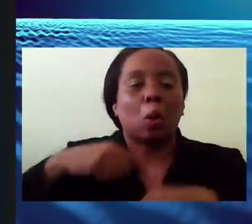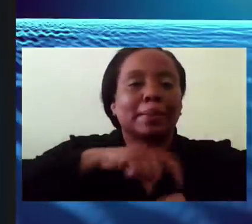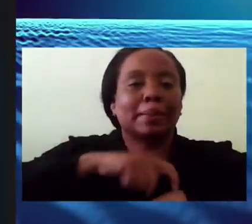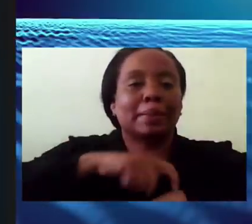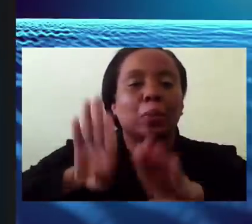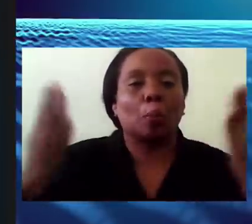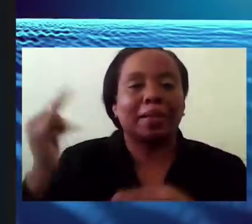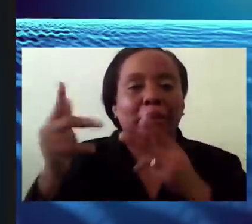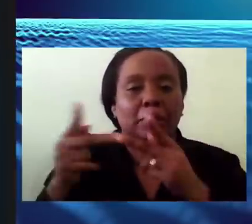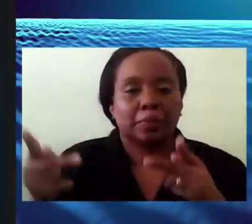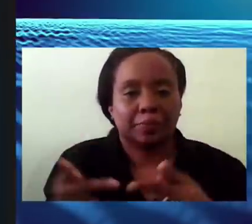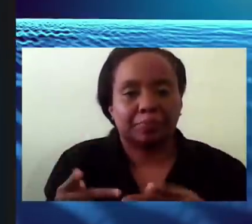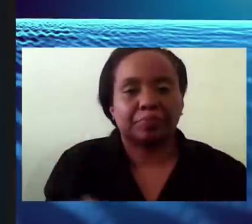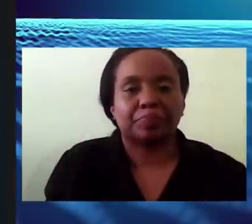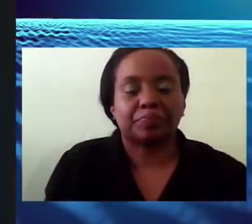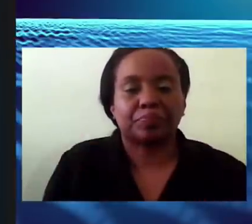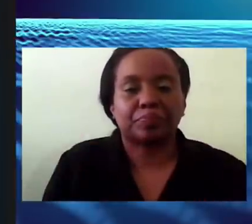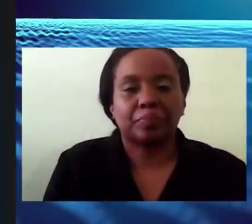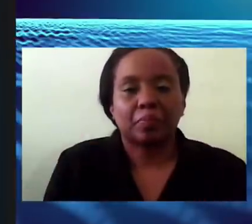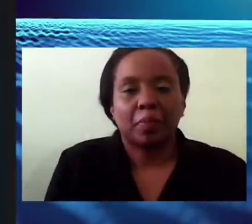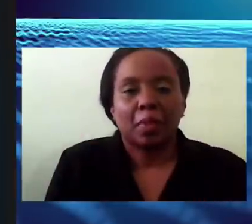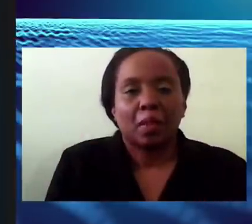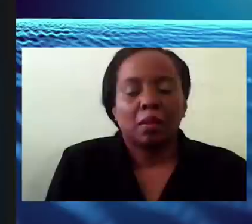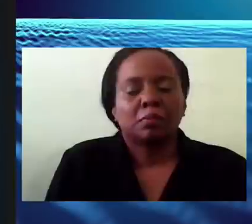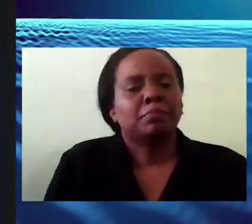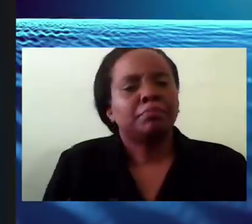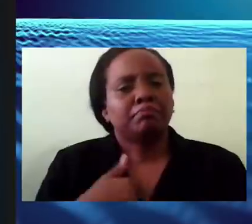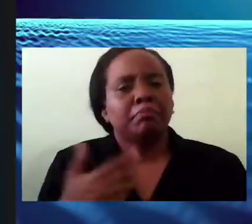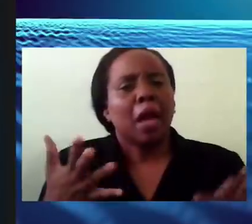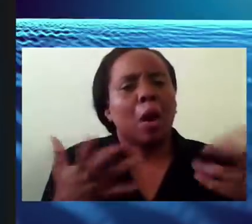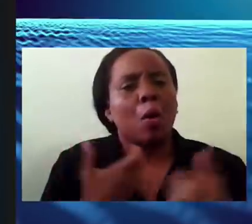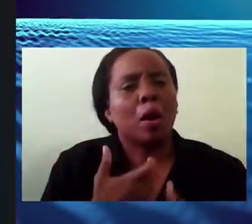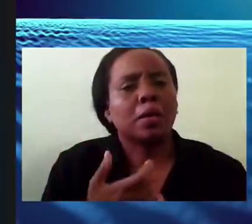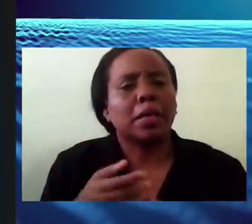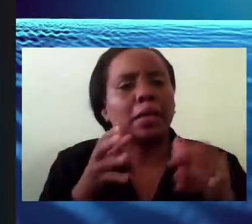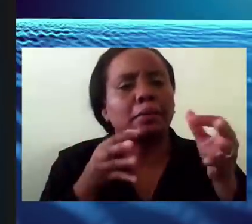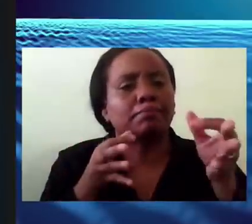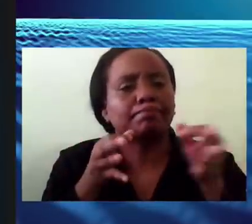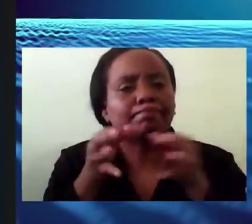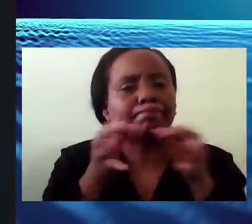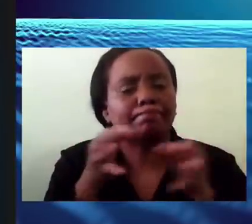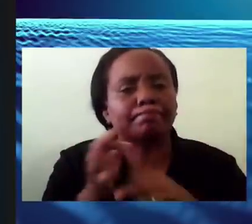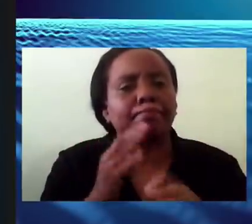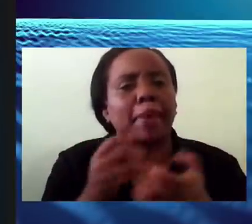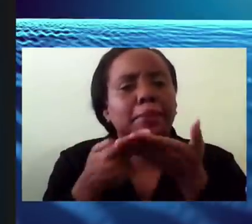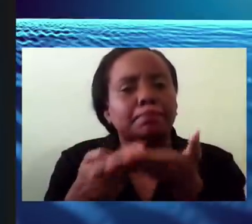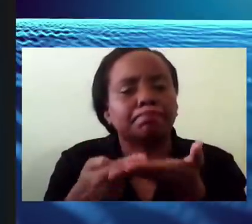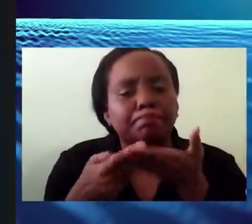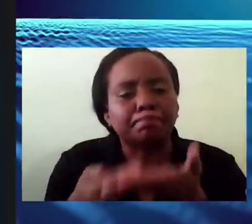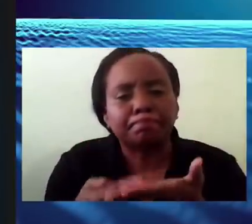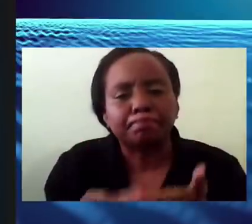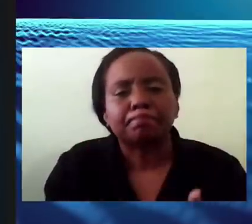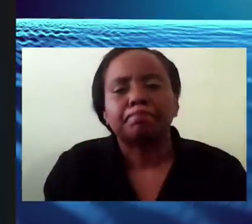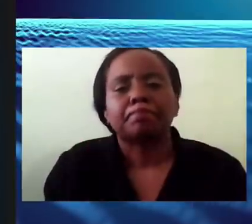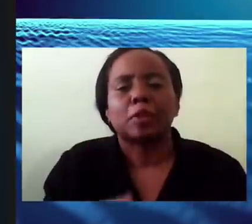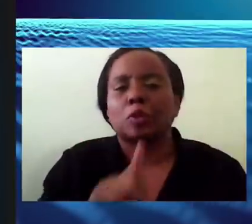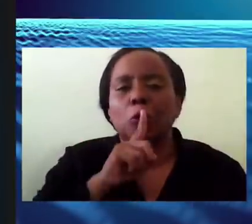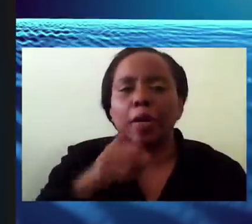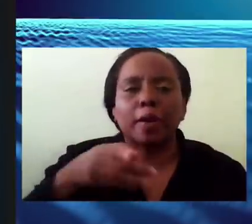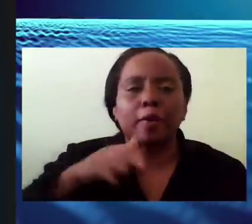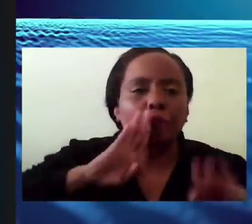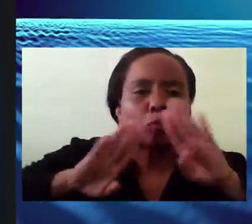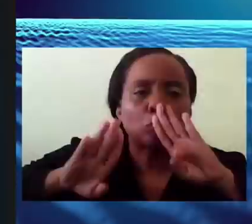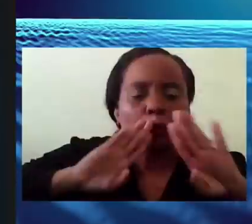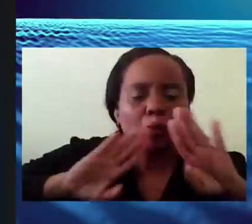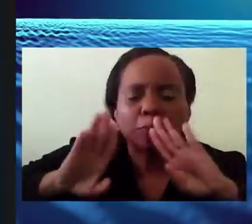address something. It's almost frustrating sometimes, as we are doing everything that we can and Barbados is trying its best to get back